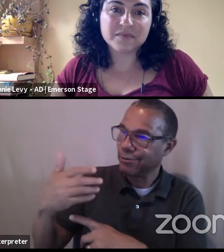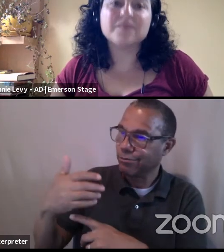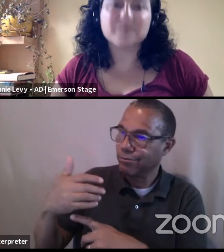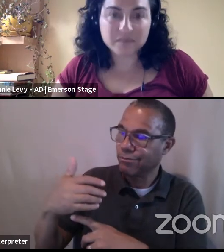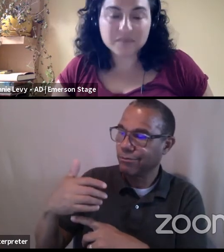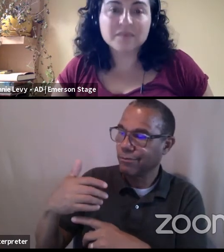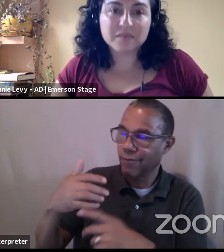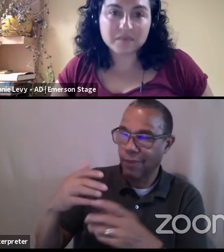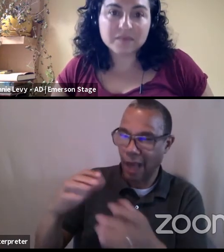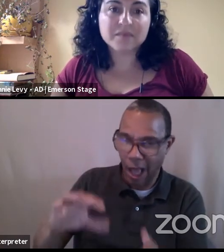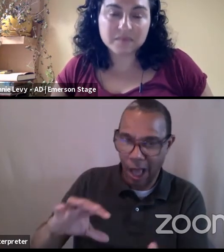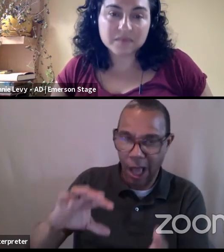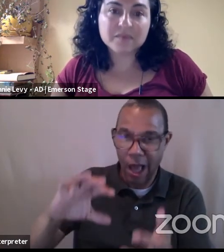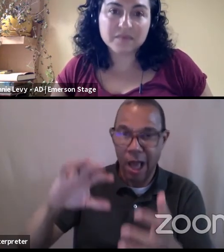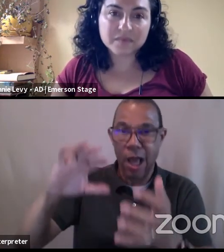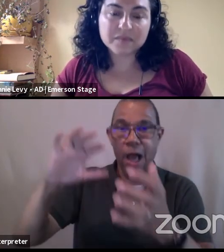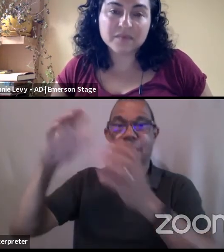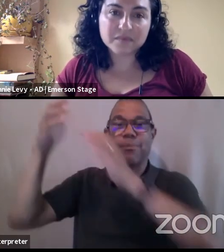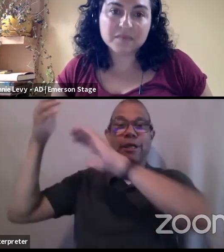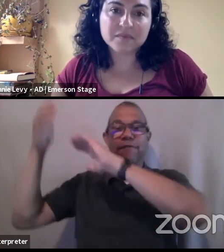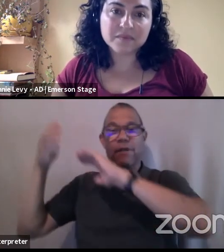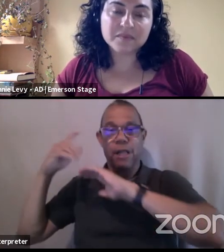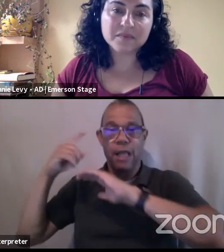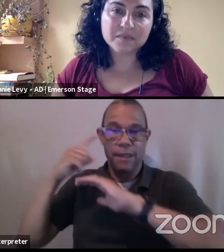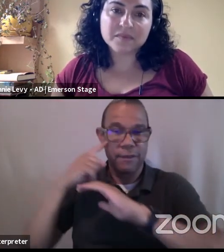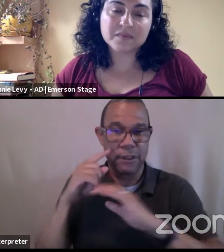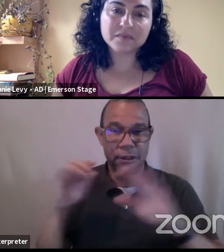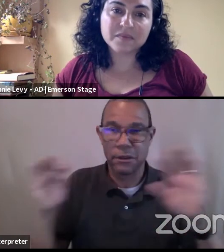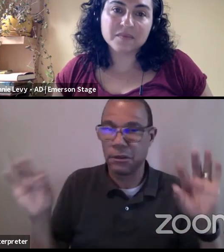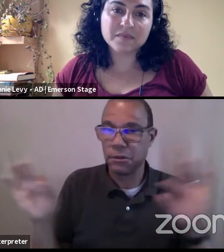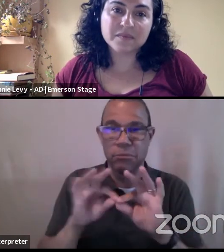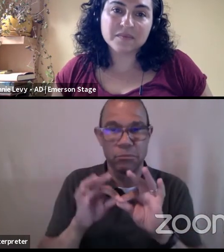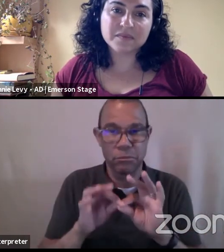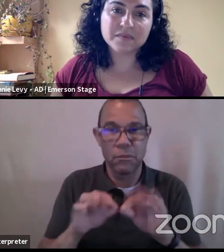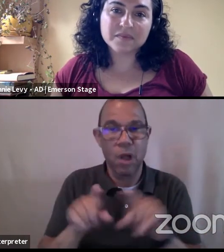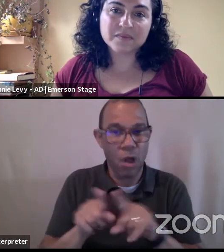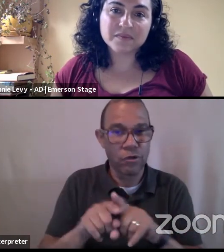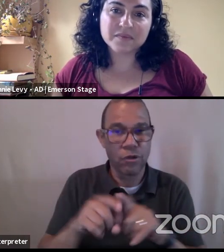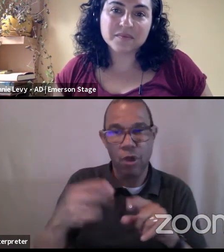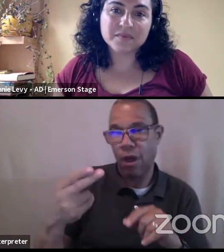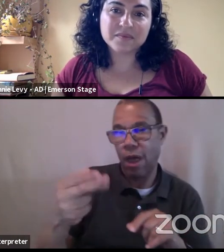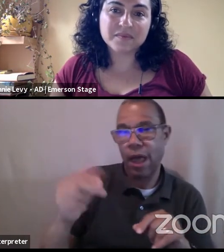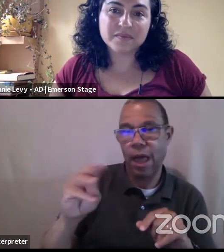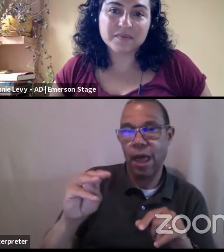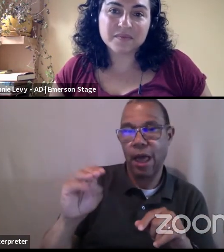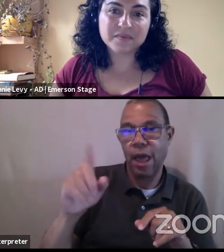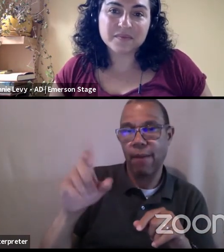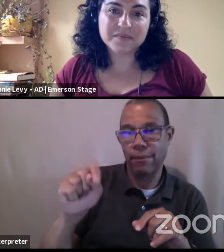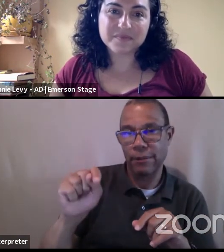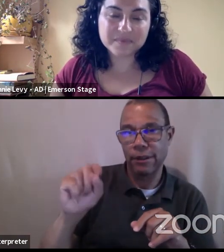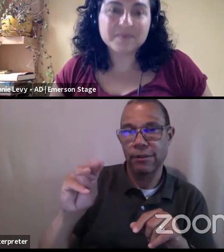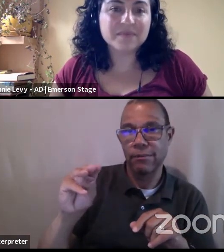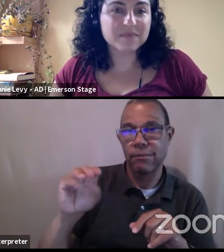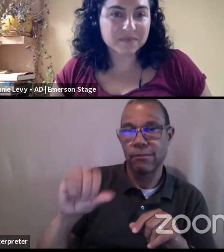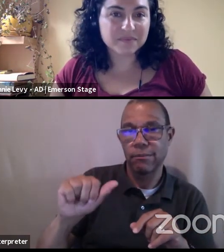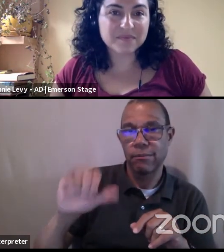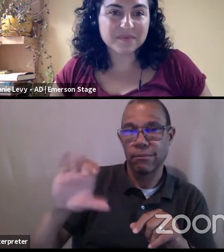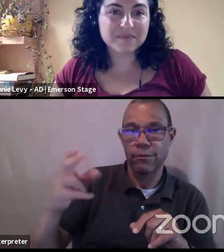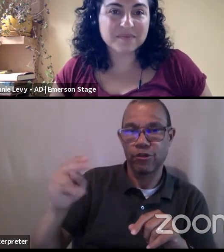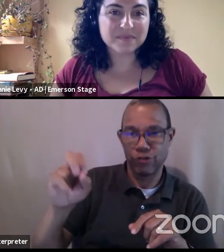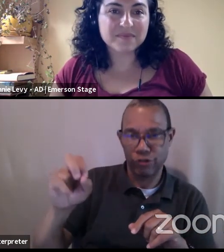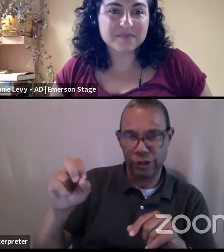upheaval of some sort um it also is you know in the hamlet machine there's a character the hamlet that takes off the masks and says you know